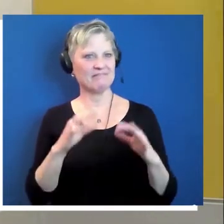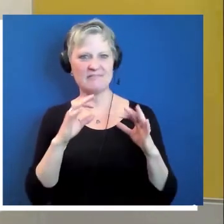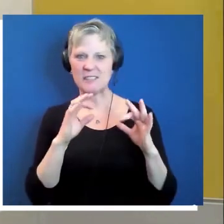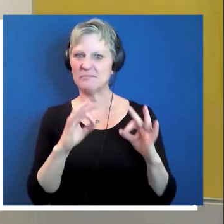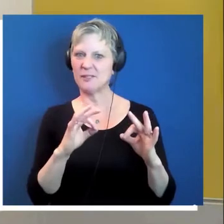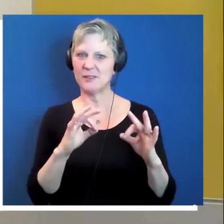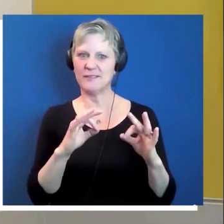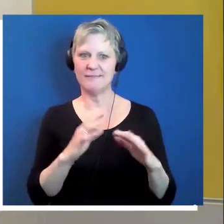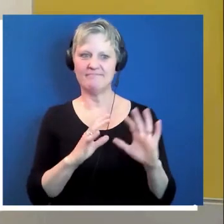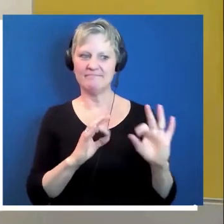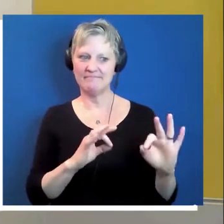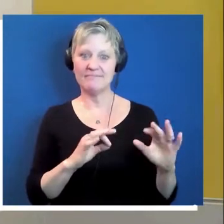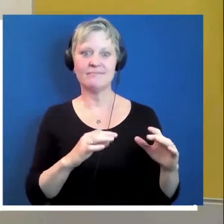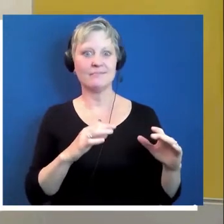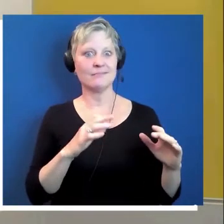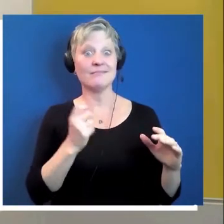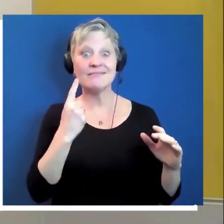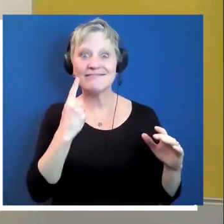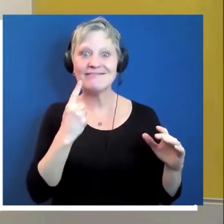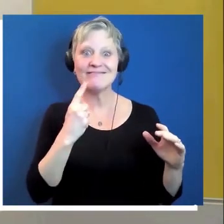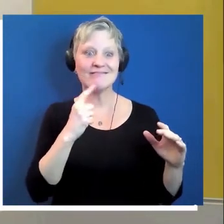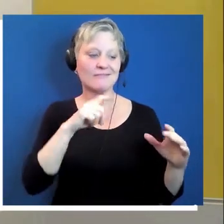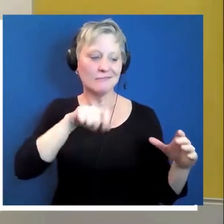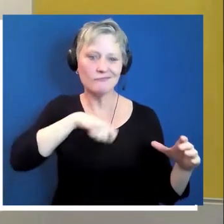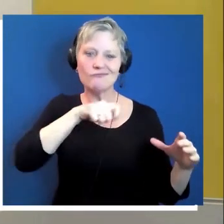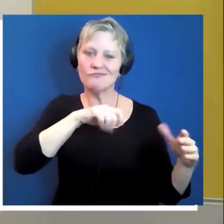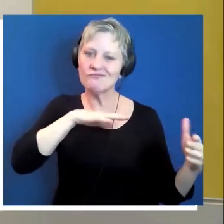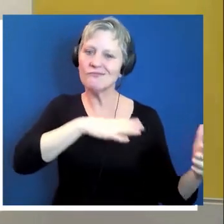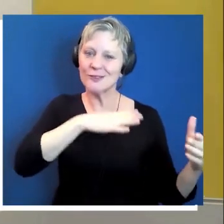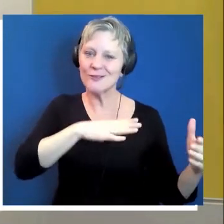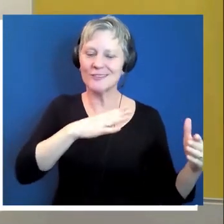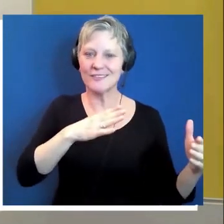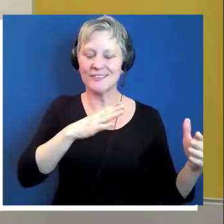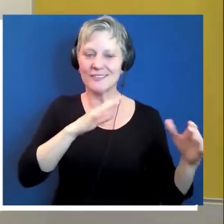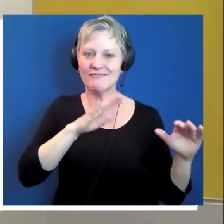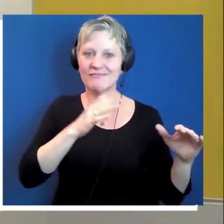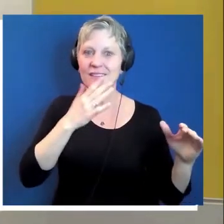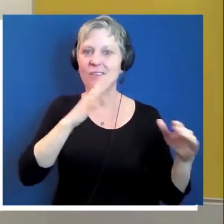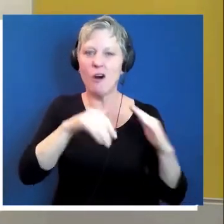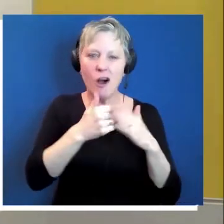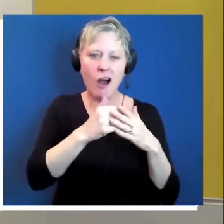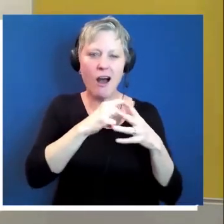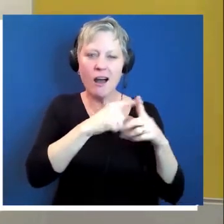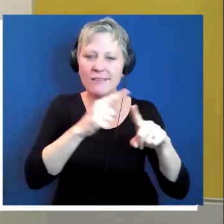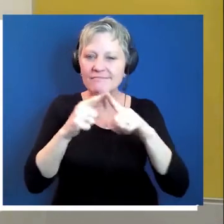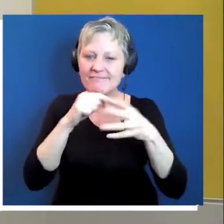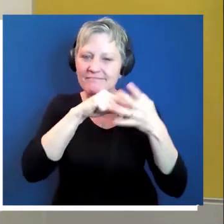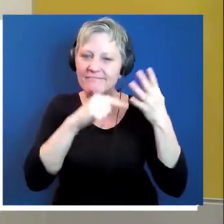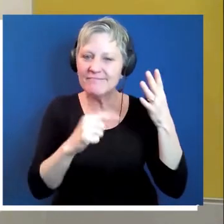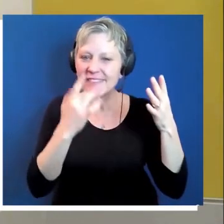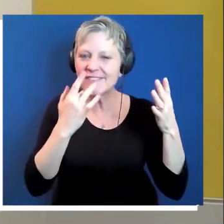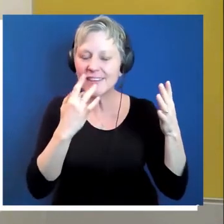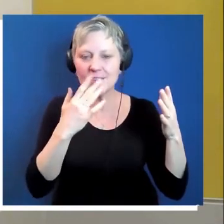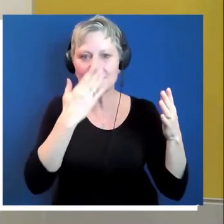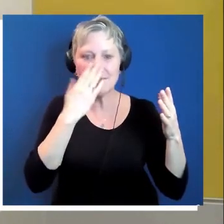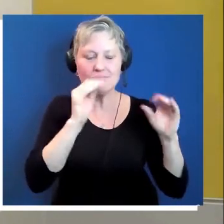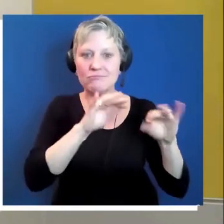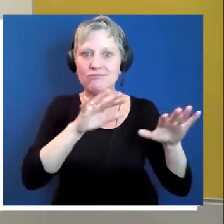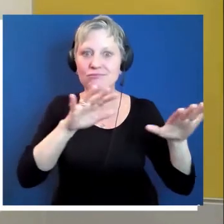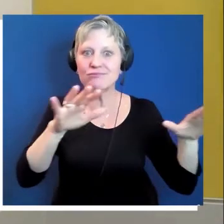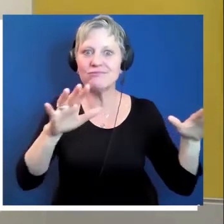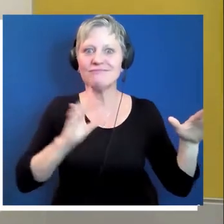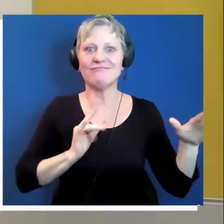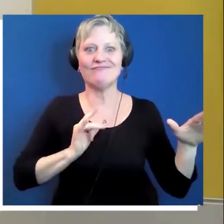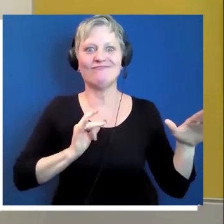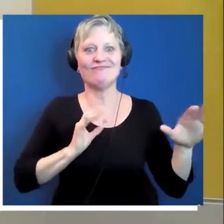All right, perfect. You can smell it. You can actually smell all those flavors. It's awesome. All right. Then what we're